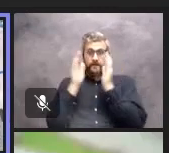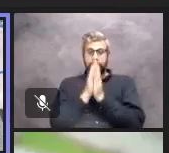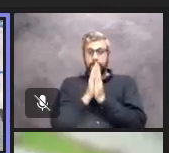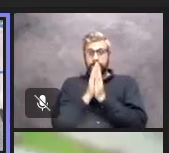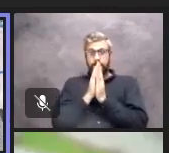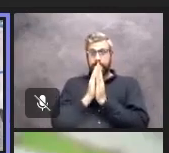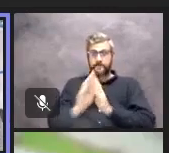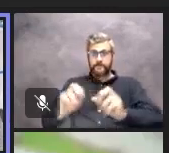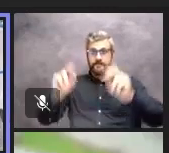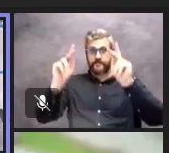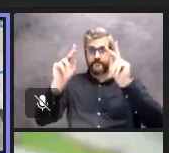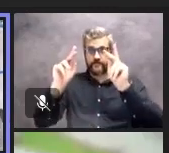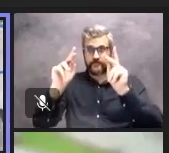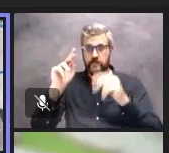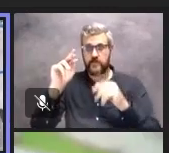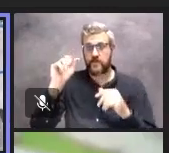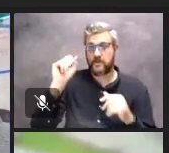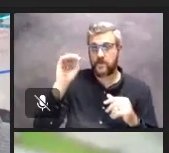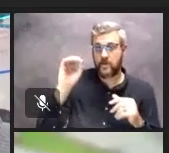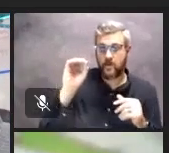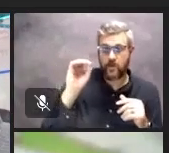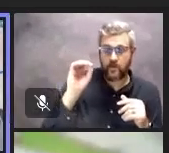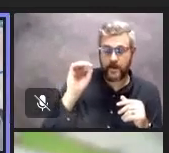Okay, so